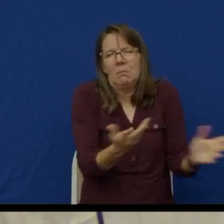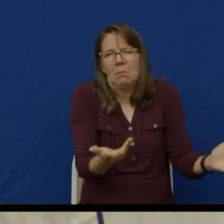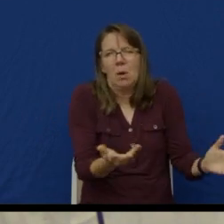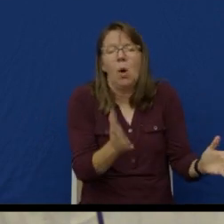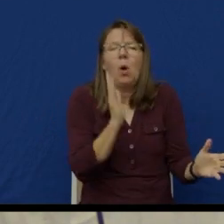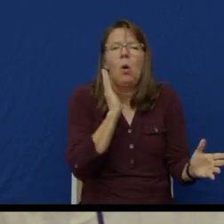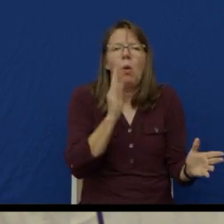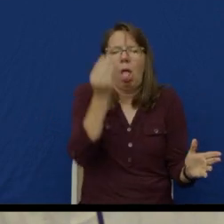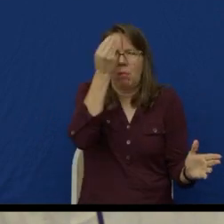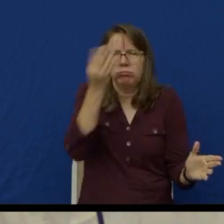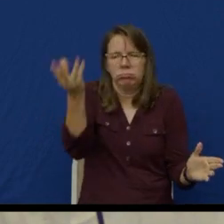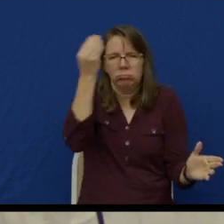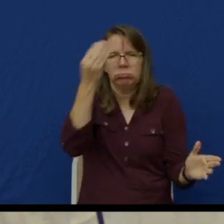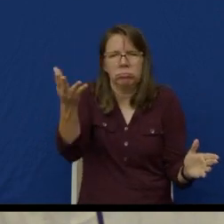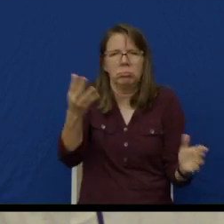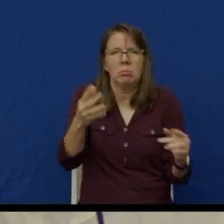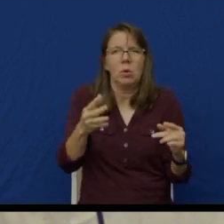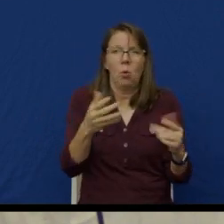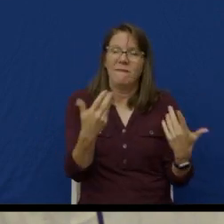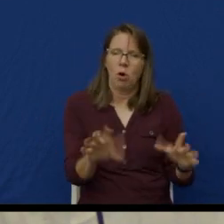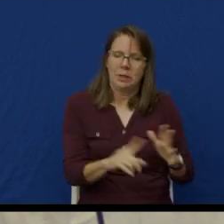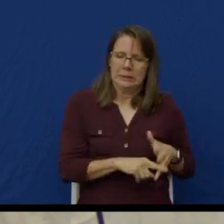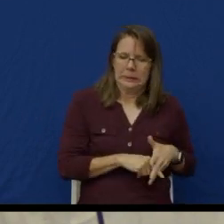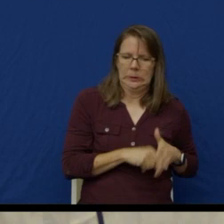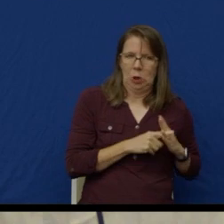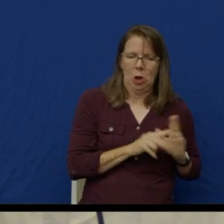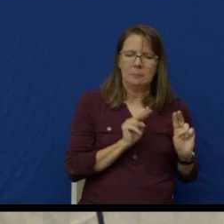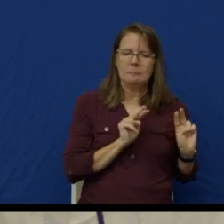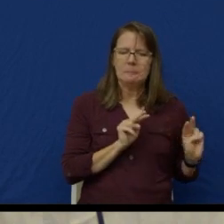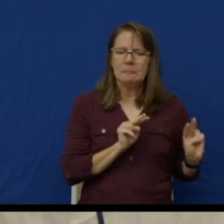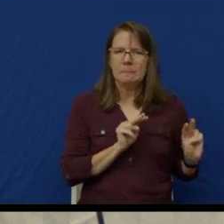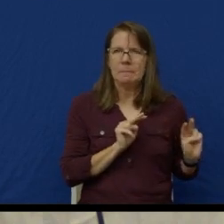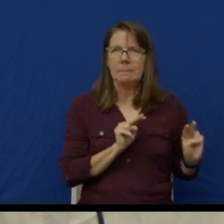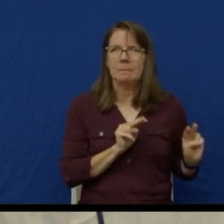one, but that's one we've already started meeting with folks on, obviously.